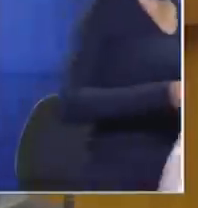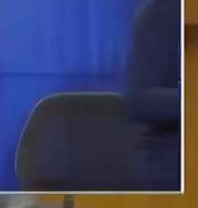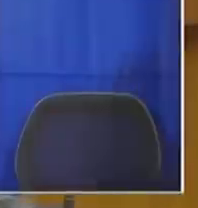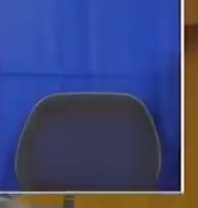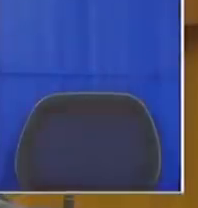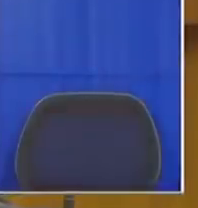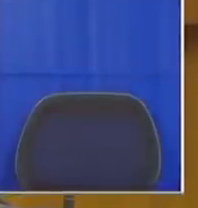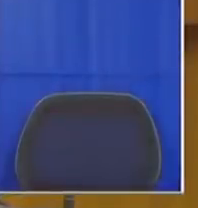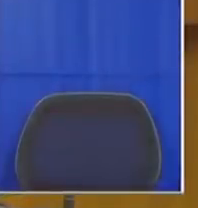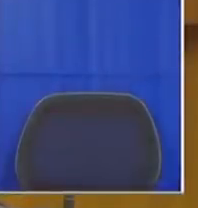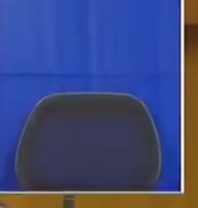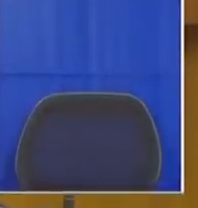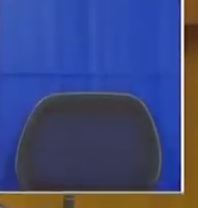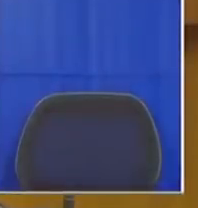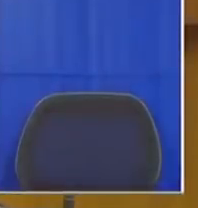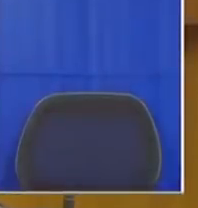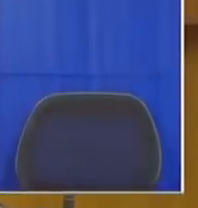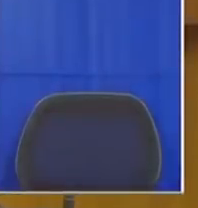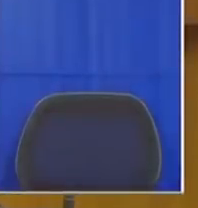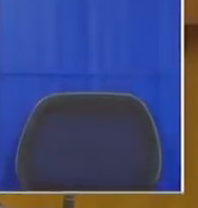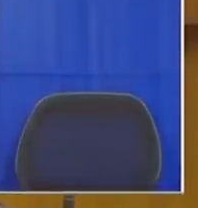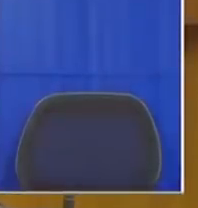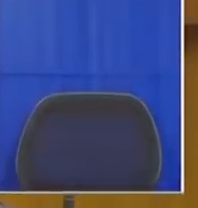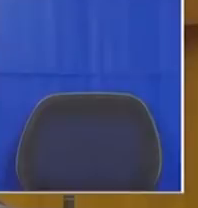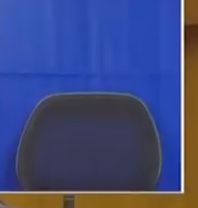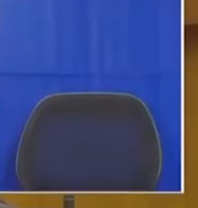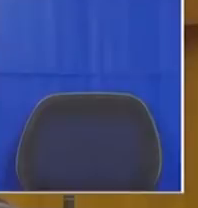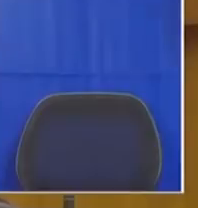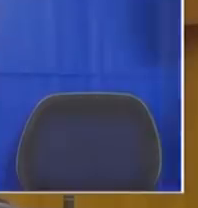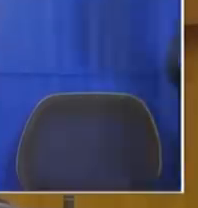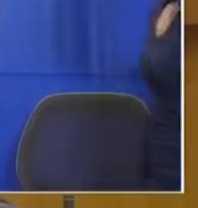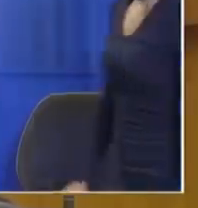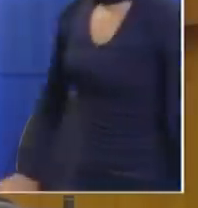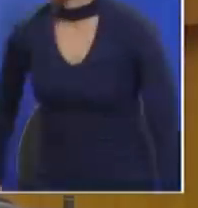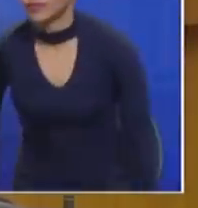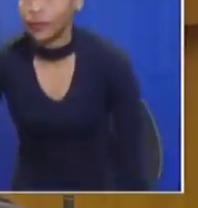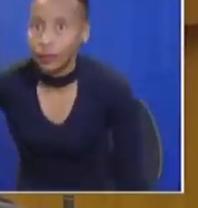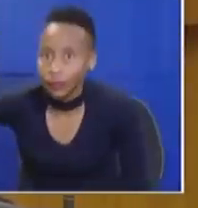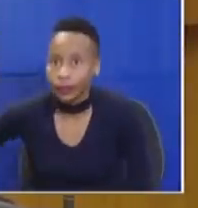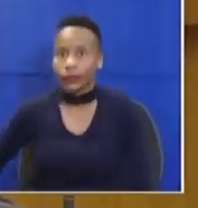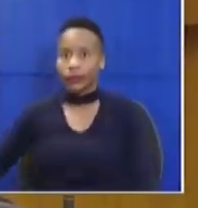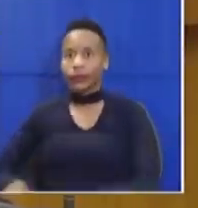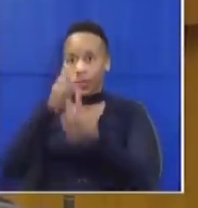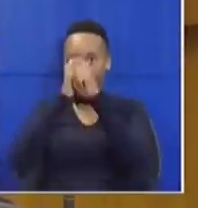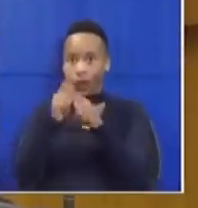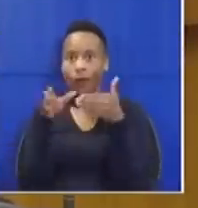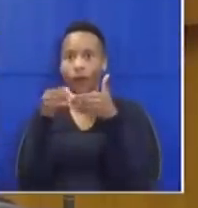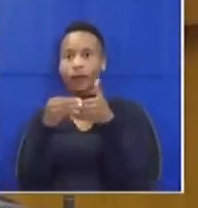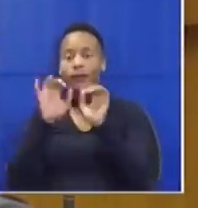Madam Chairperson. Order, honourable members. Allow honourable Lukota to make his speech. Thank you.